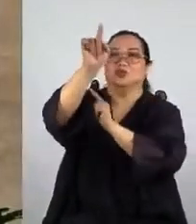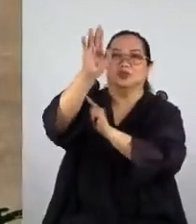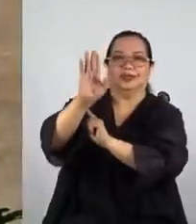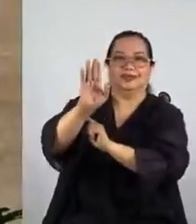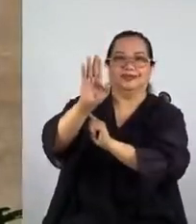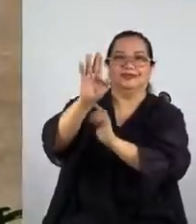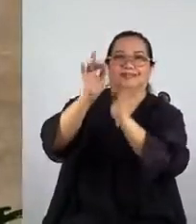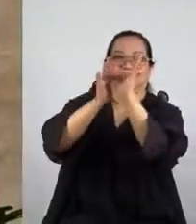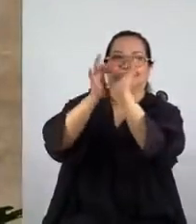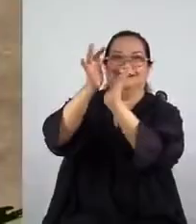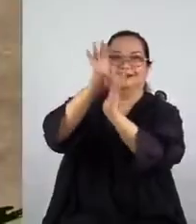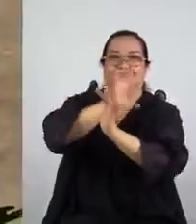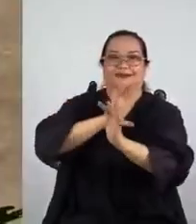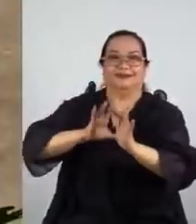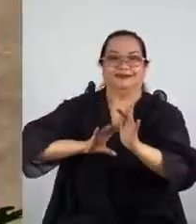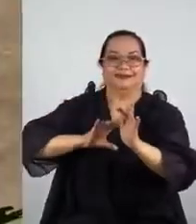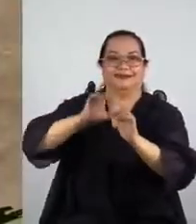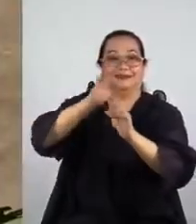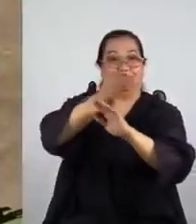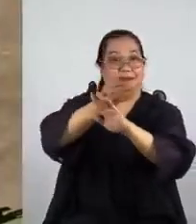Him before